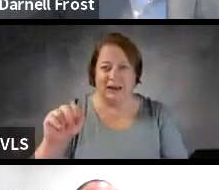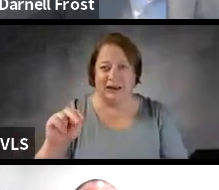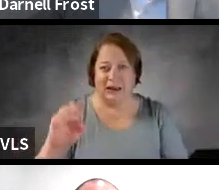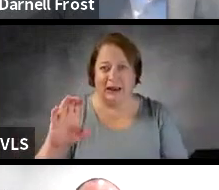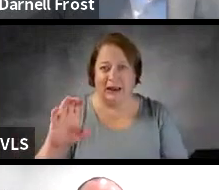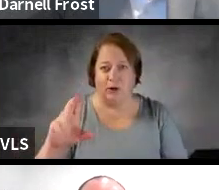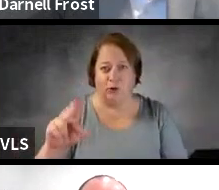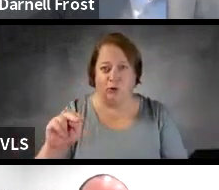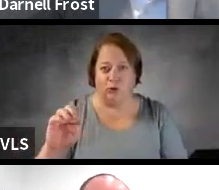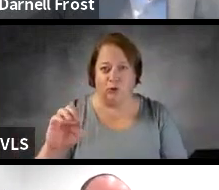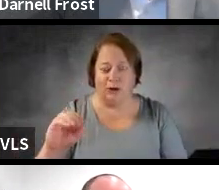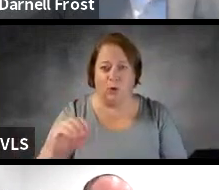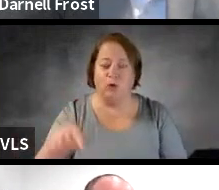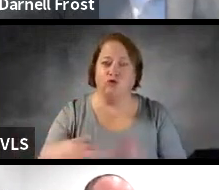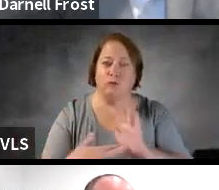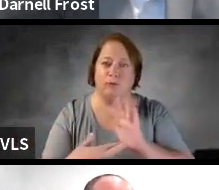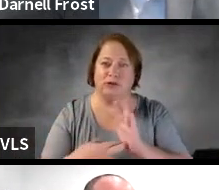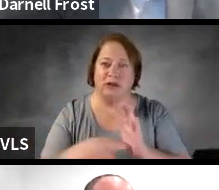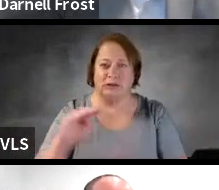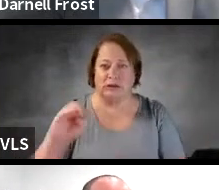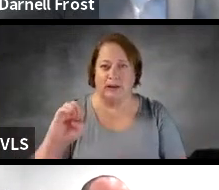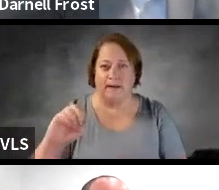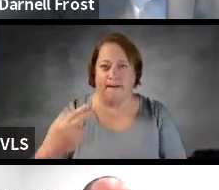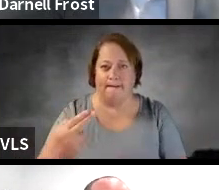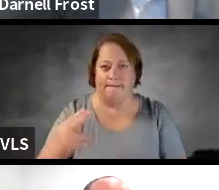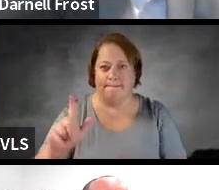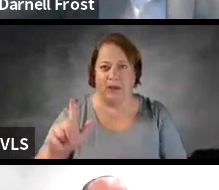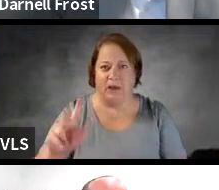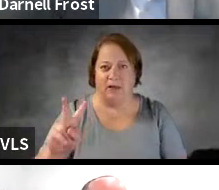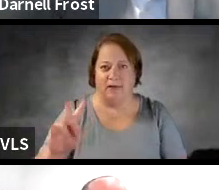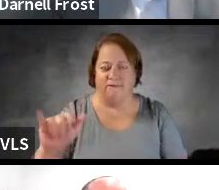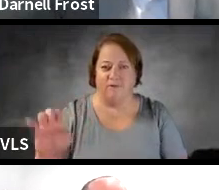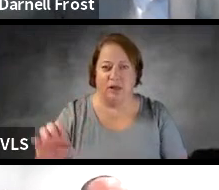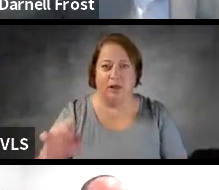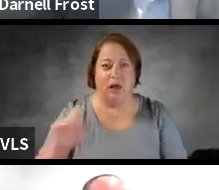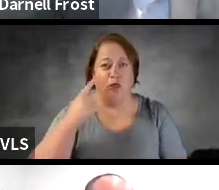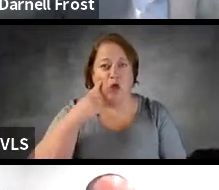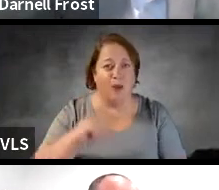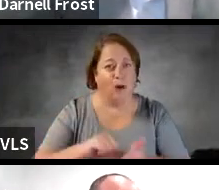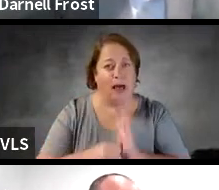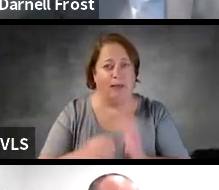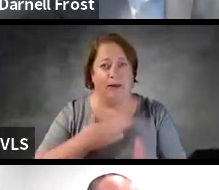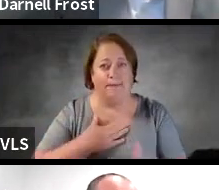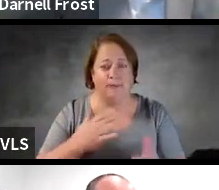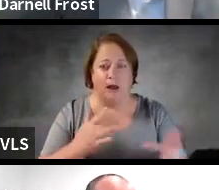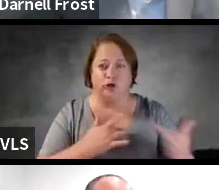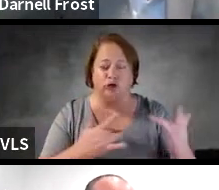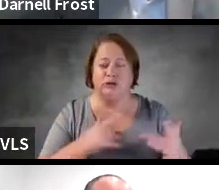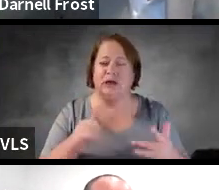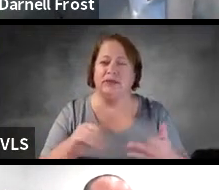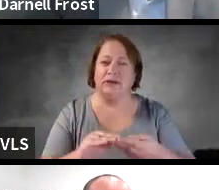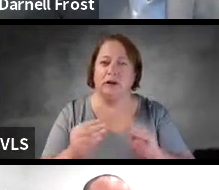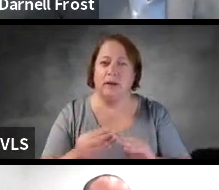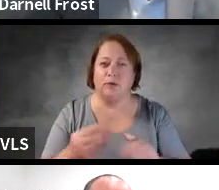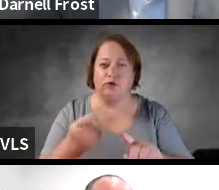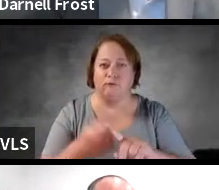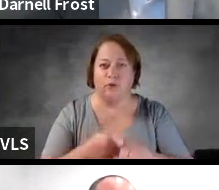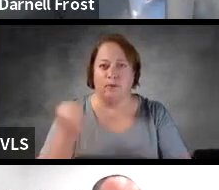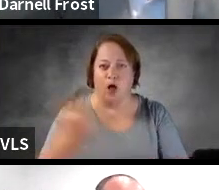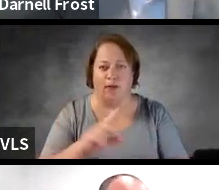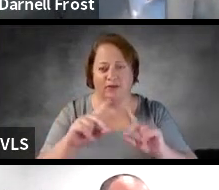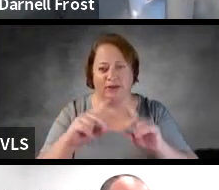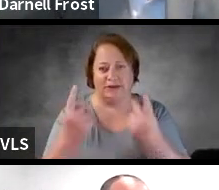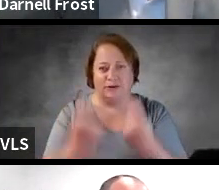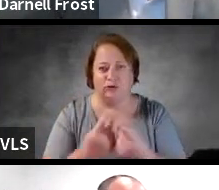represents Melville in one of his districts, which I thought would highlight my concerns. These numbers come from all the districts' annual